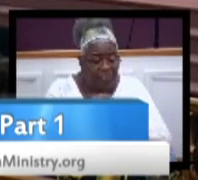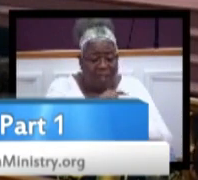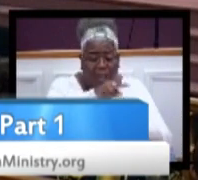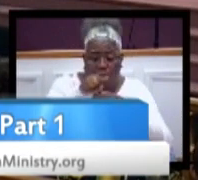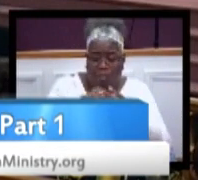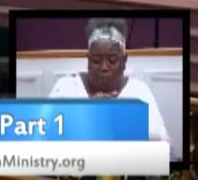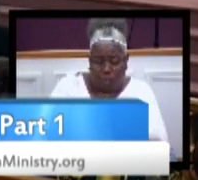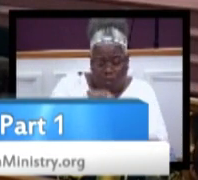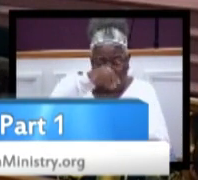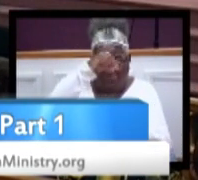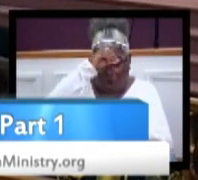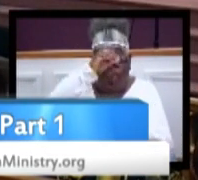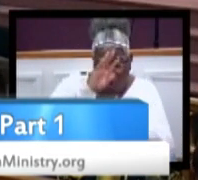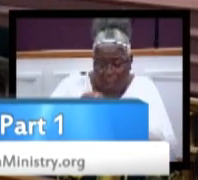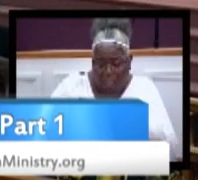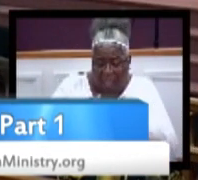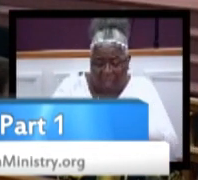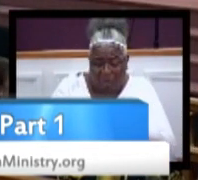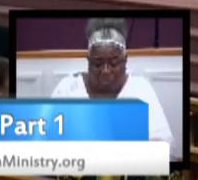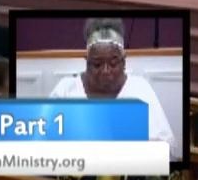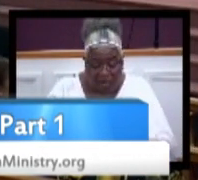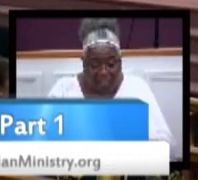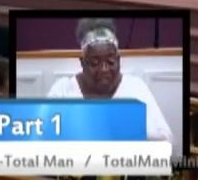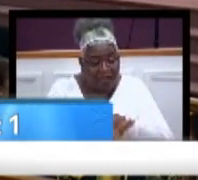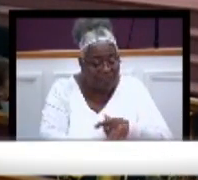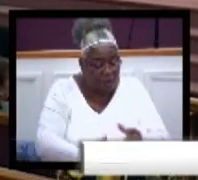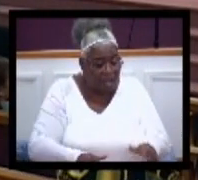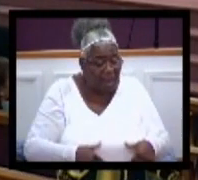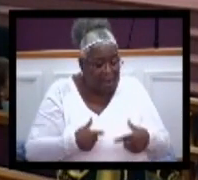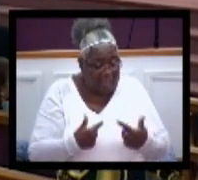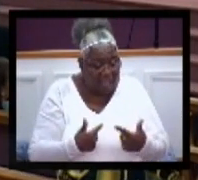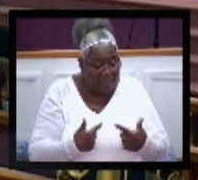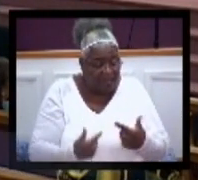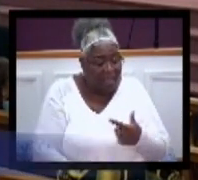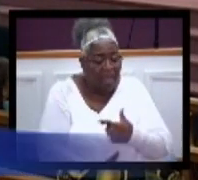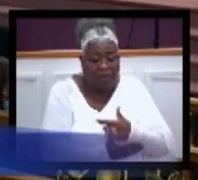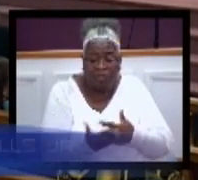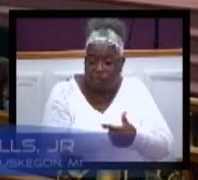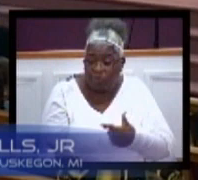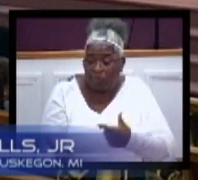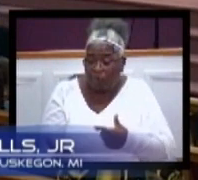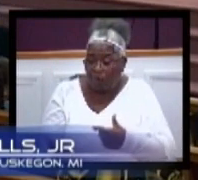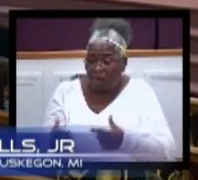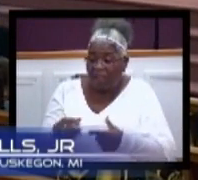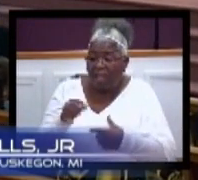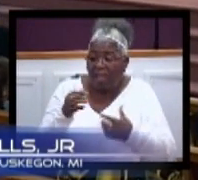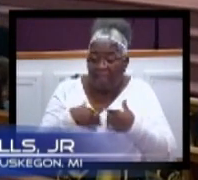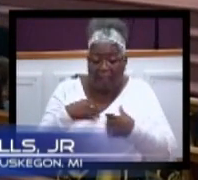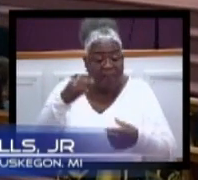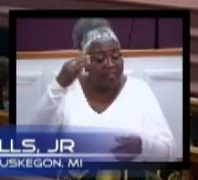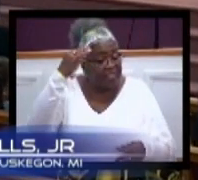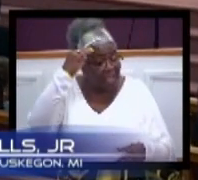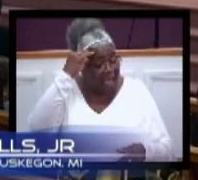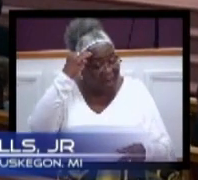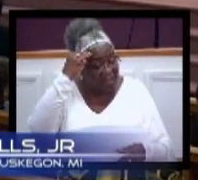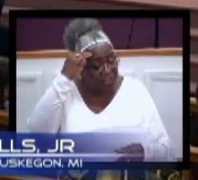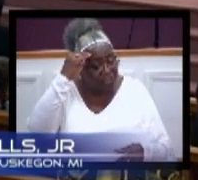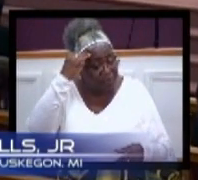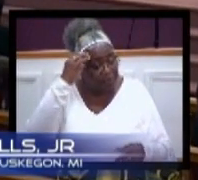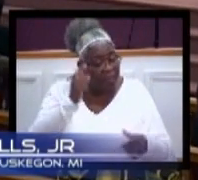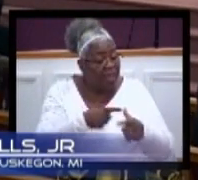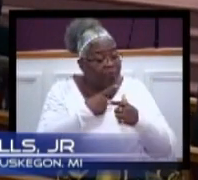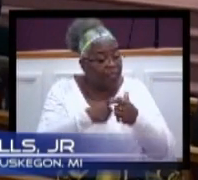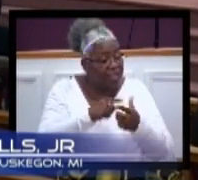you learn how to live your life, you then have knowledge, and you're going